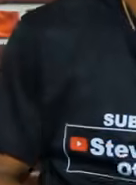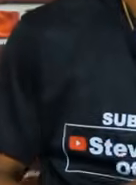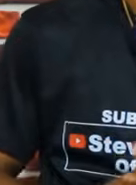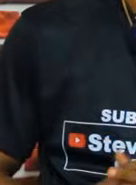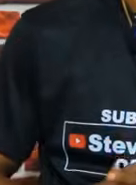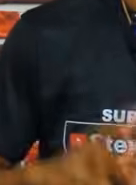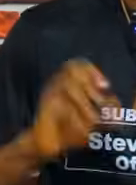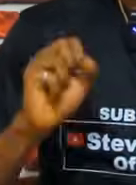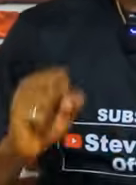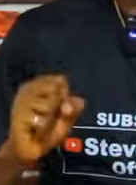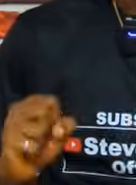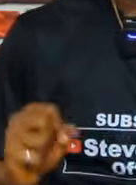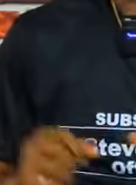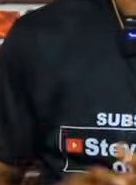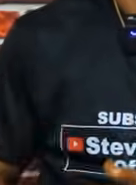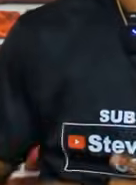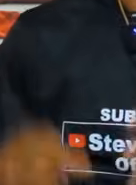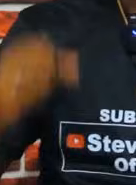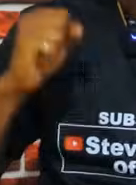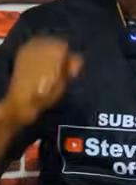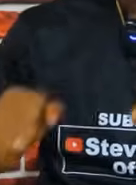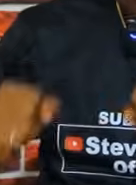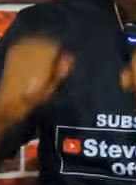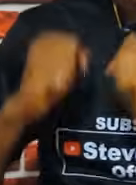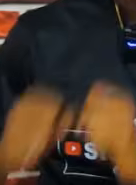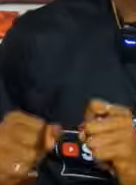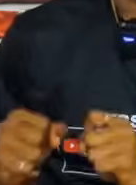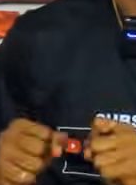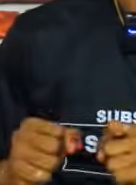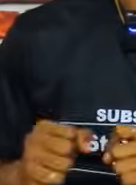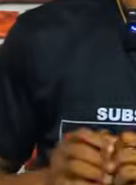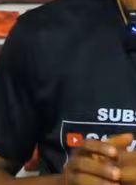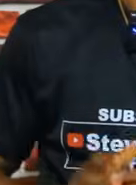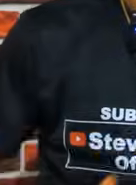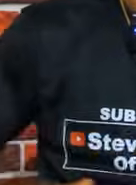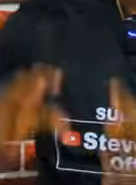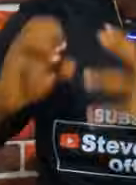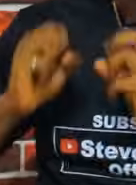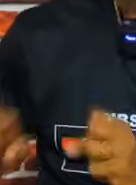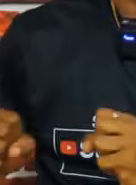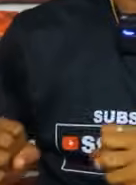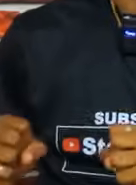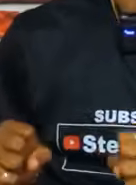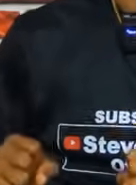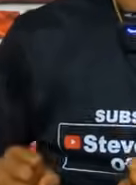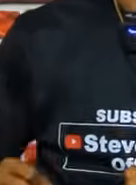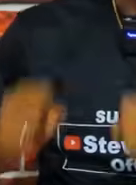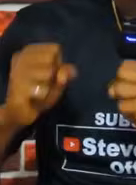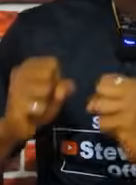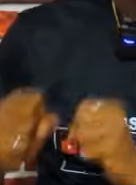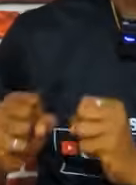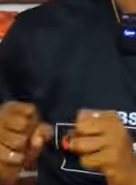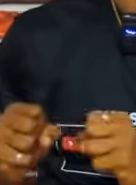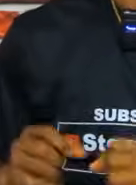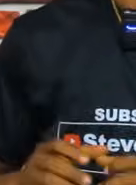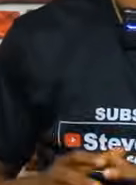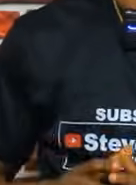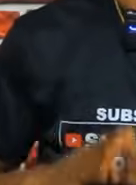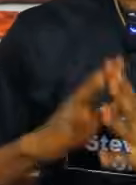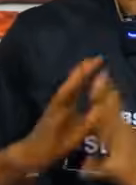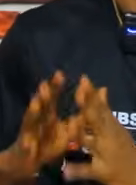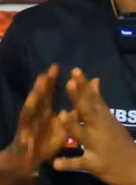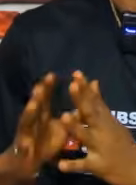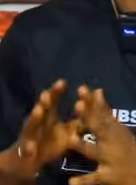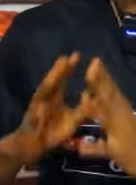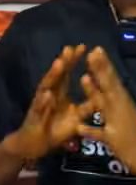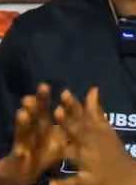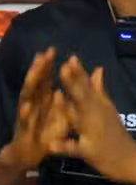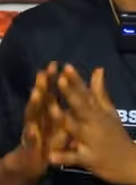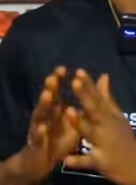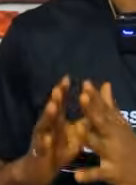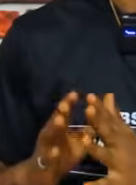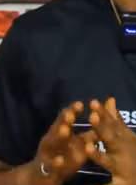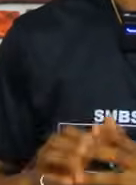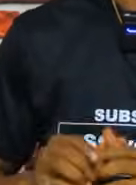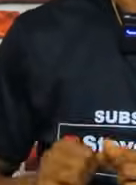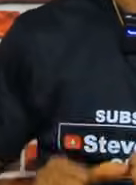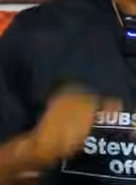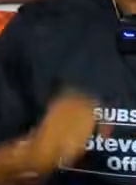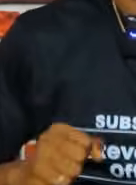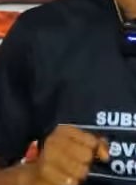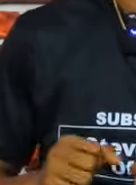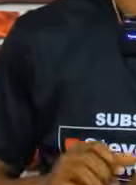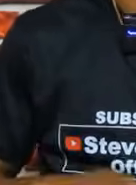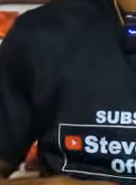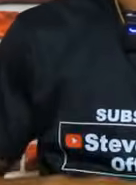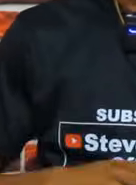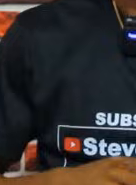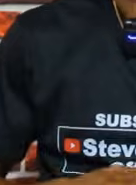enra Sunday, and no edding. This is the prophet, this is the true man of God, or can sem chrensem. Man